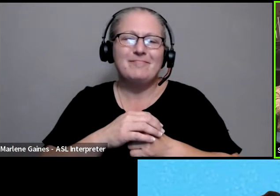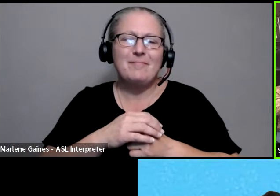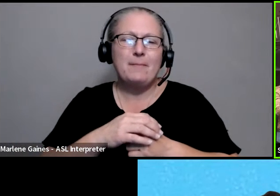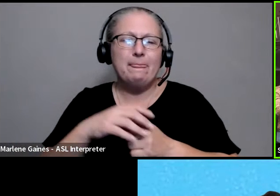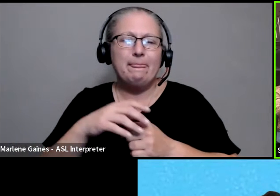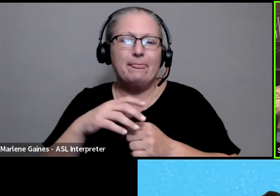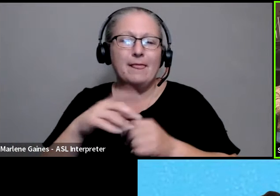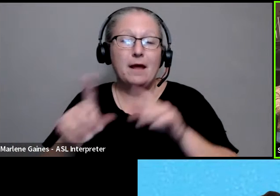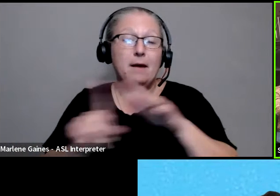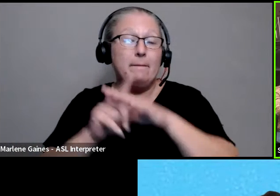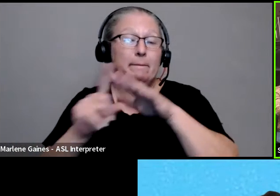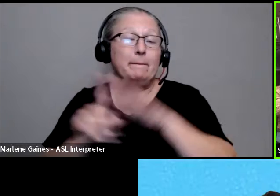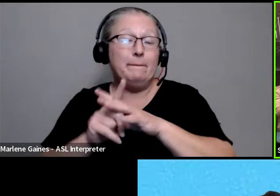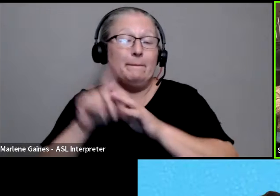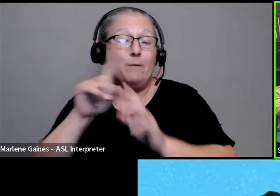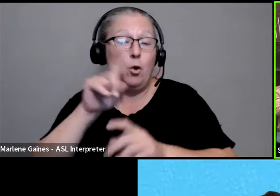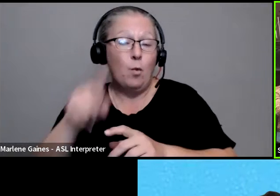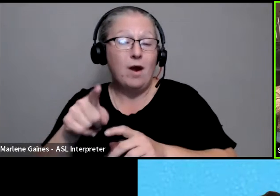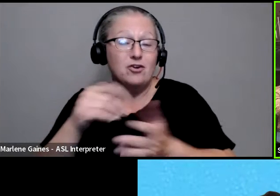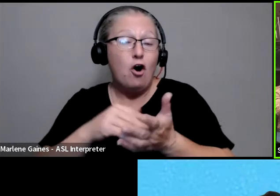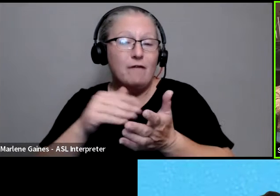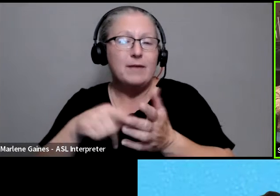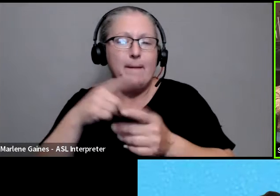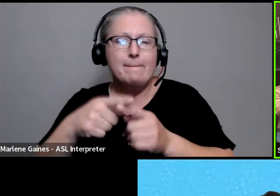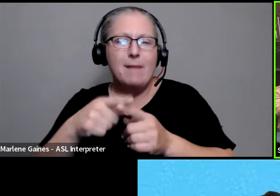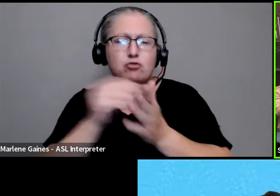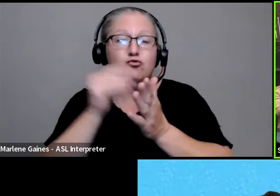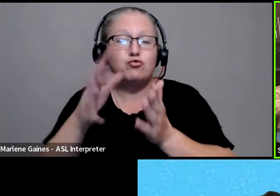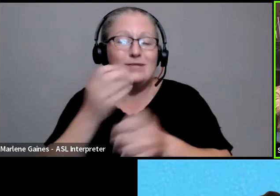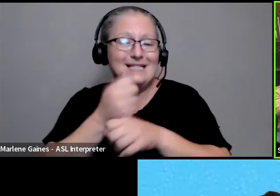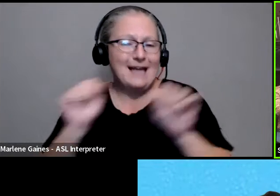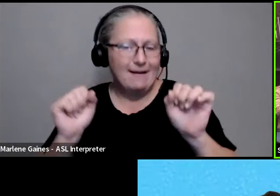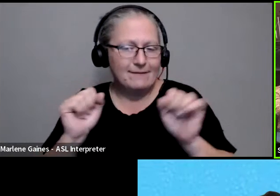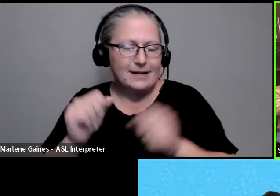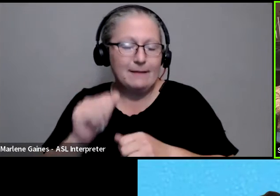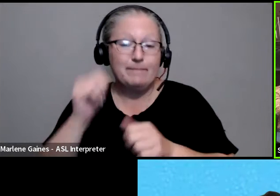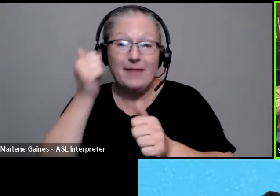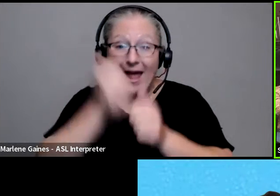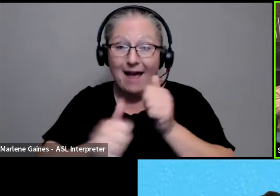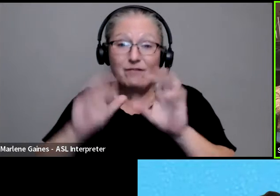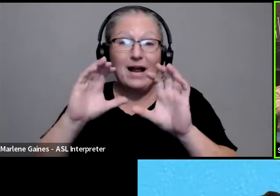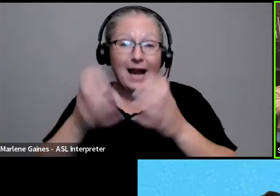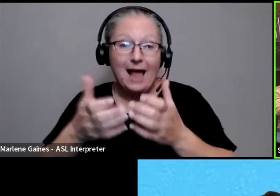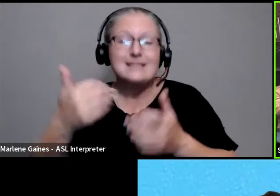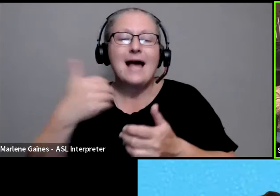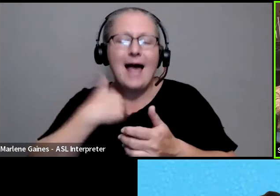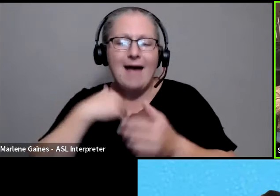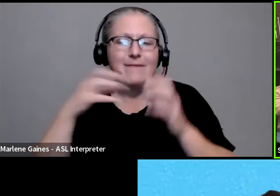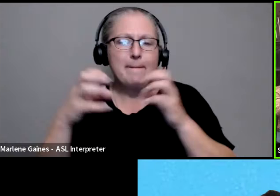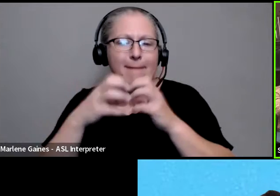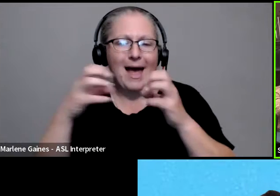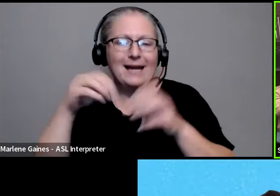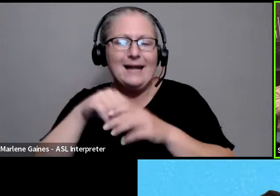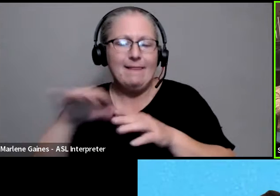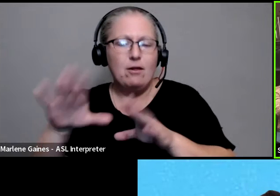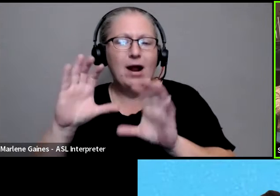that comes up a lot is about student safety. Every classroom does have a magnet in their classroom. I would